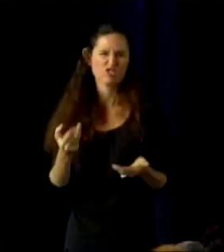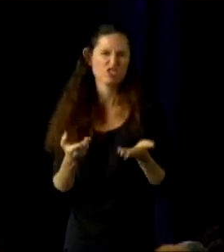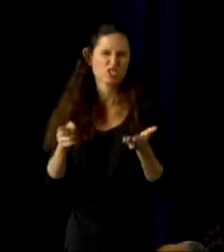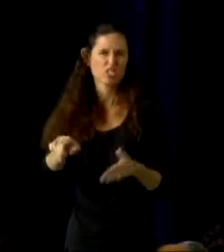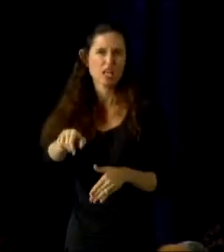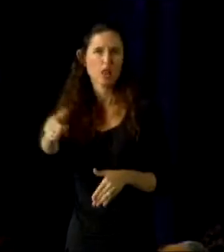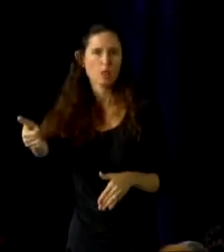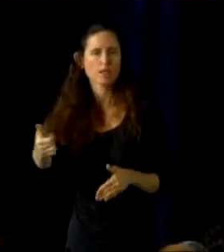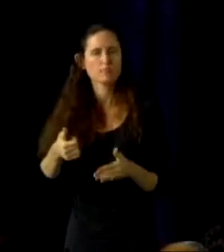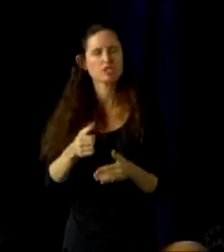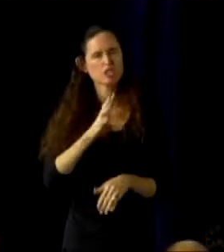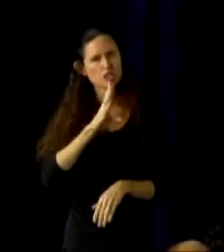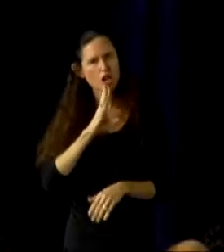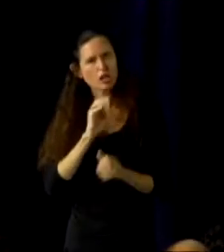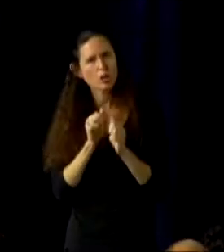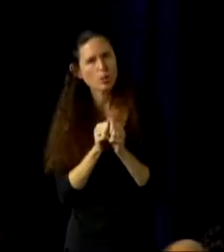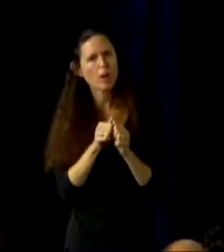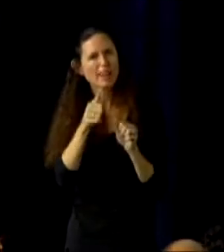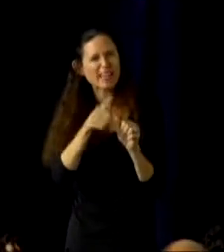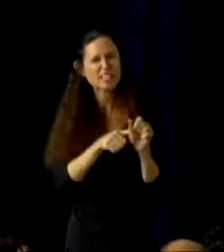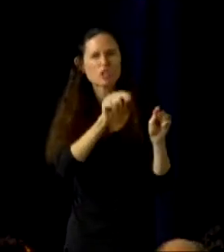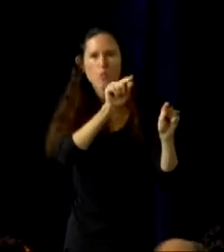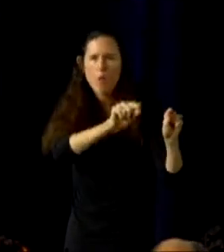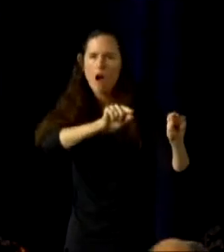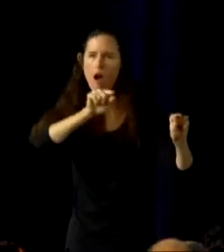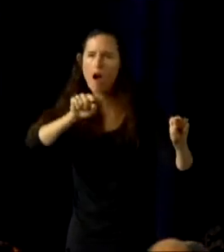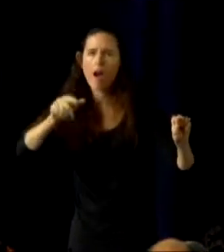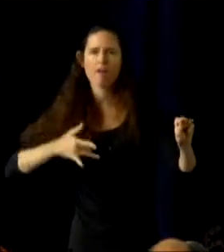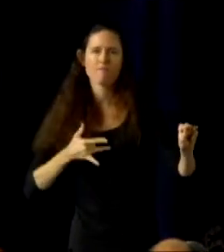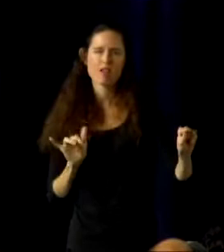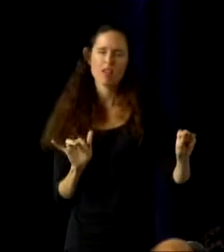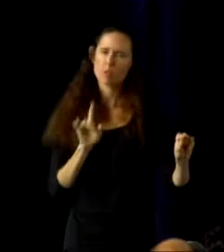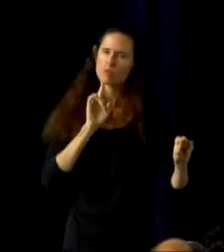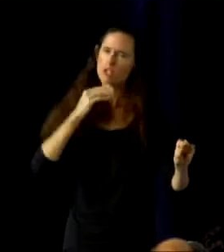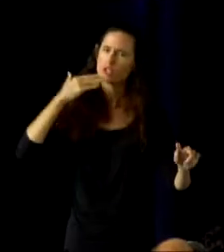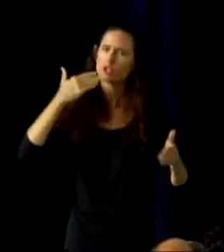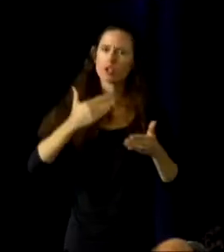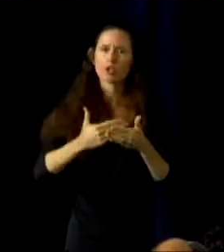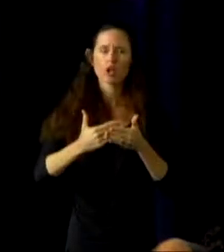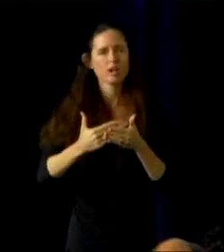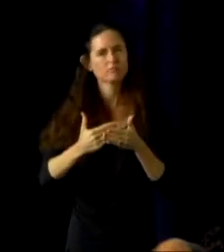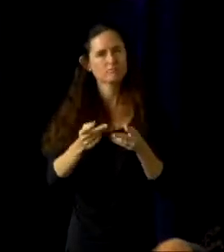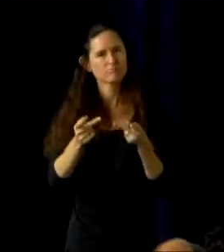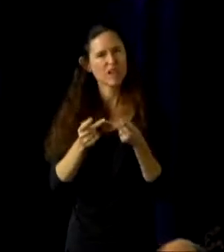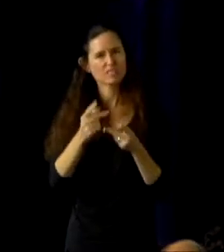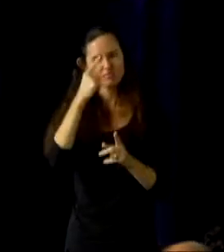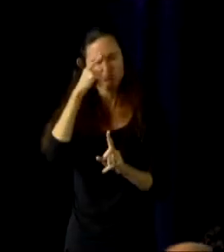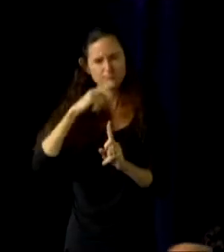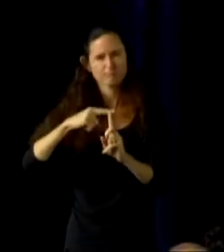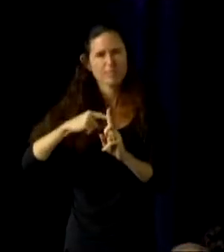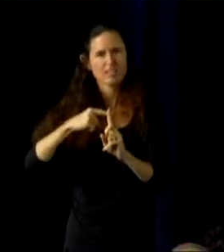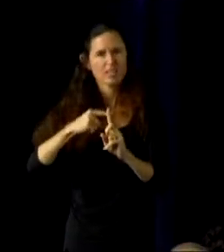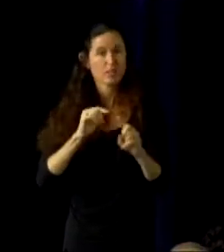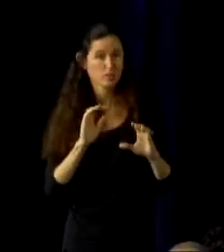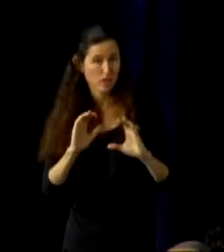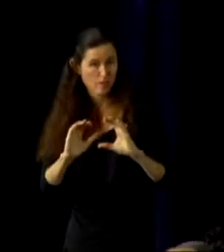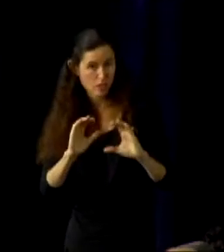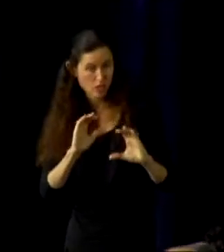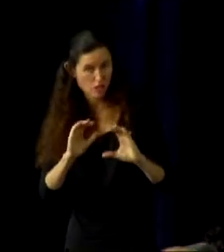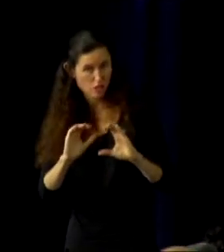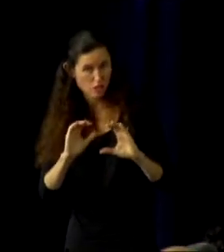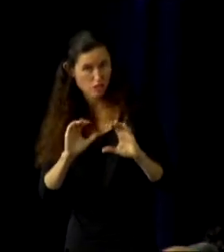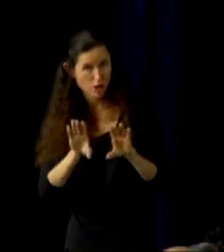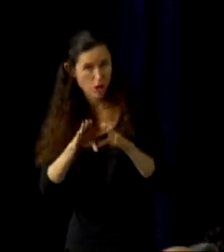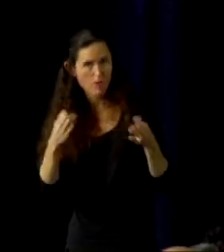in talking to you, I really get the sense that we are in a good place as we've opened our doors to conversations. Maybe you've seen the